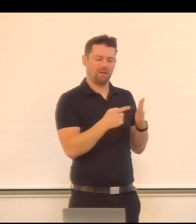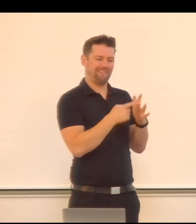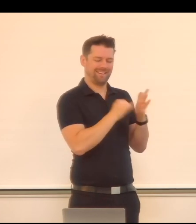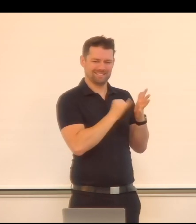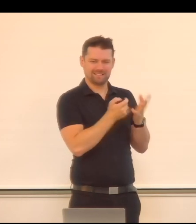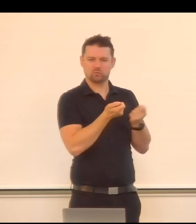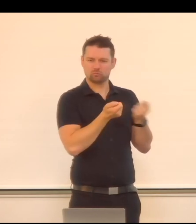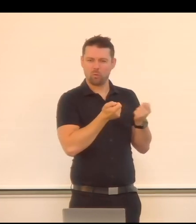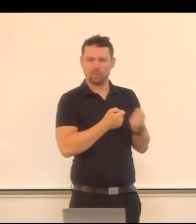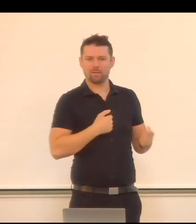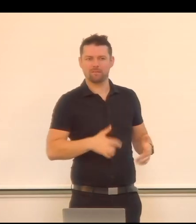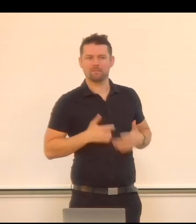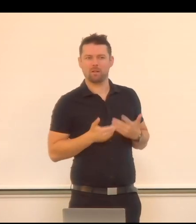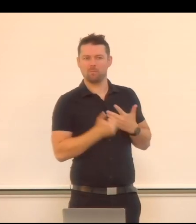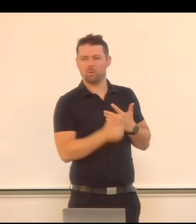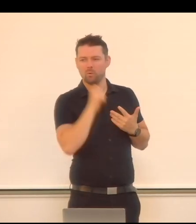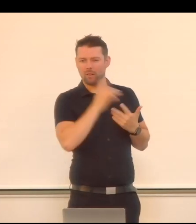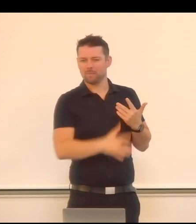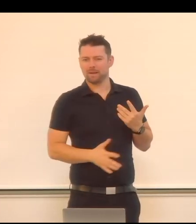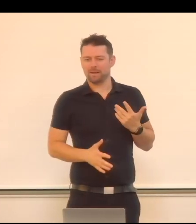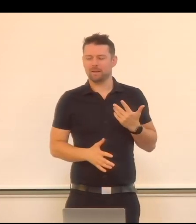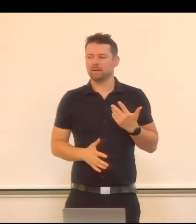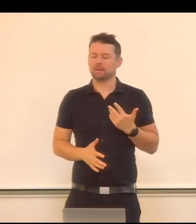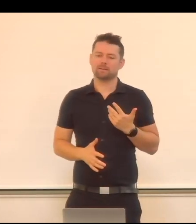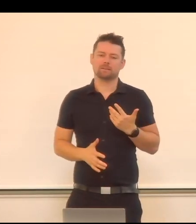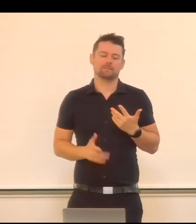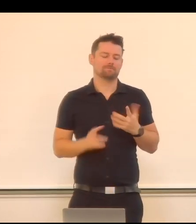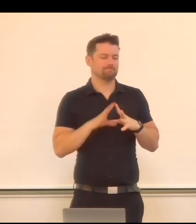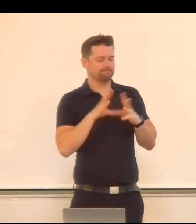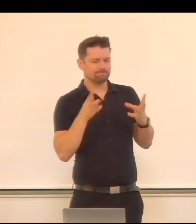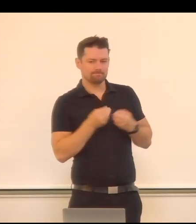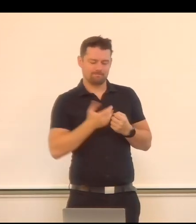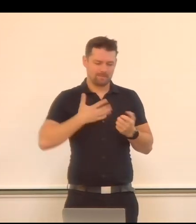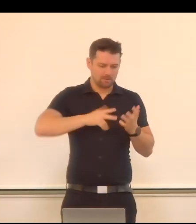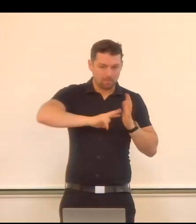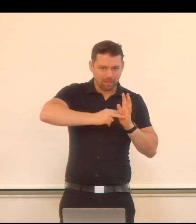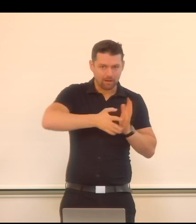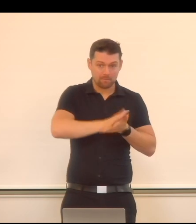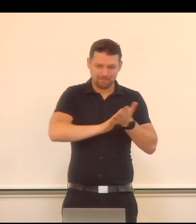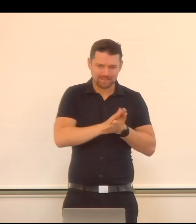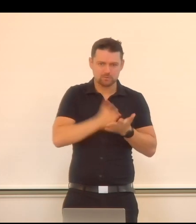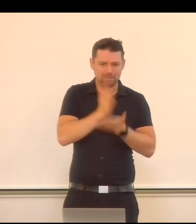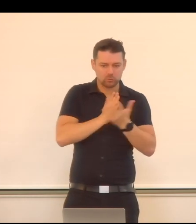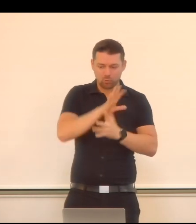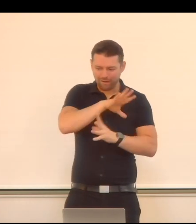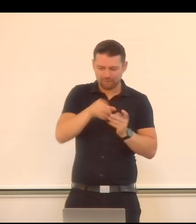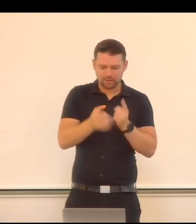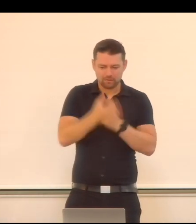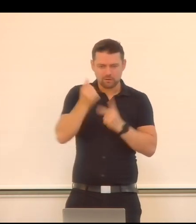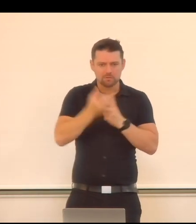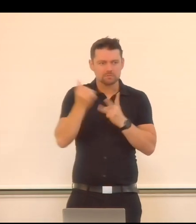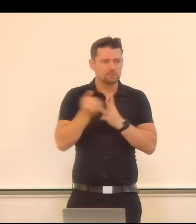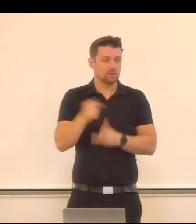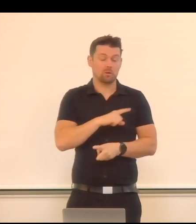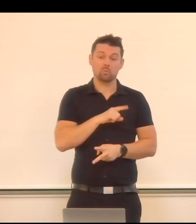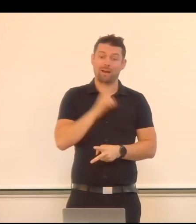ISS-like missions, so that everything's well planned out, so that you get everything done. All right, because one of the challenges